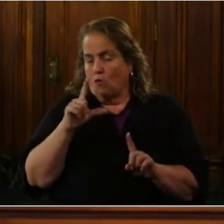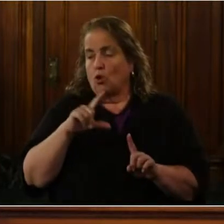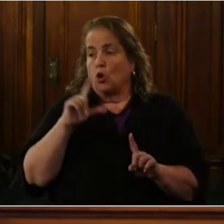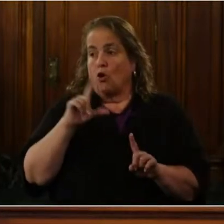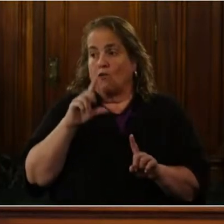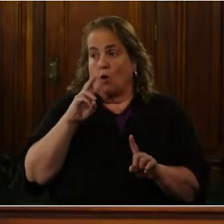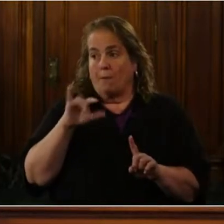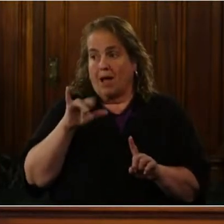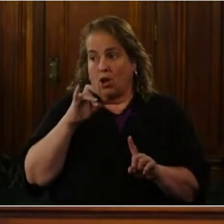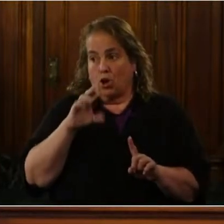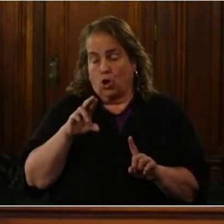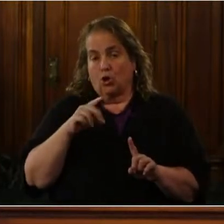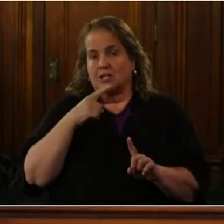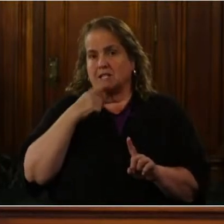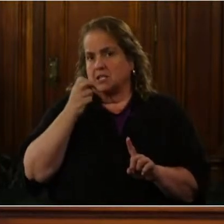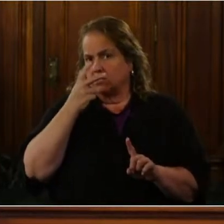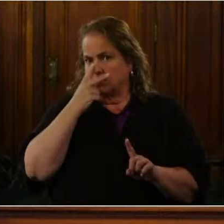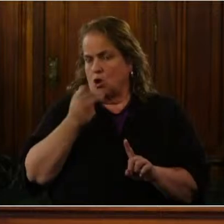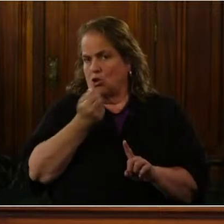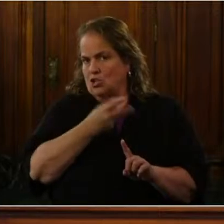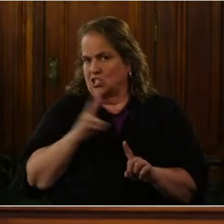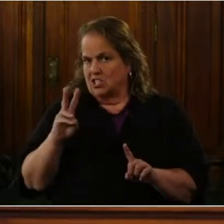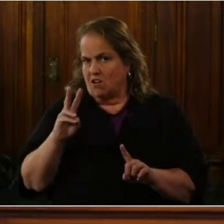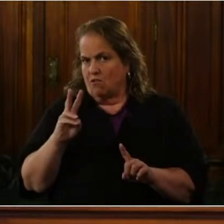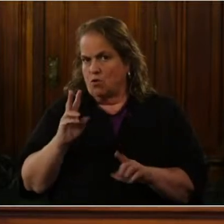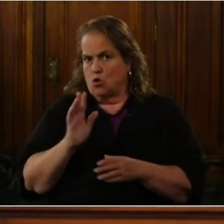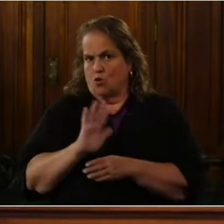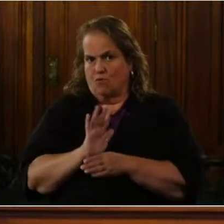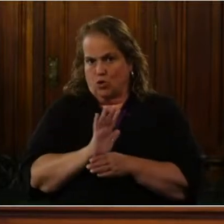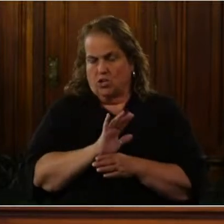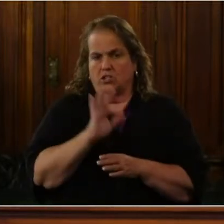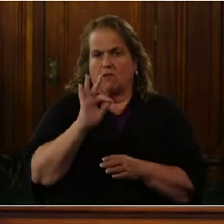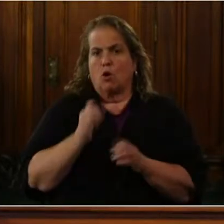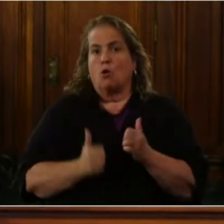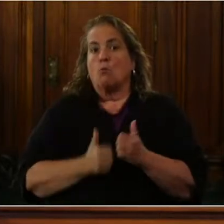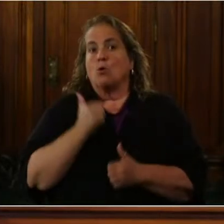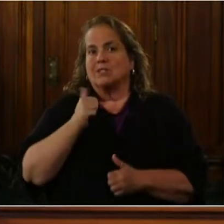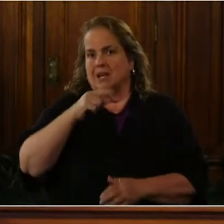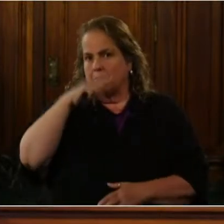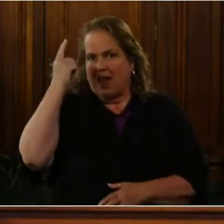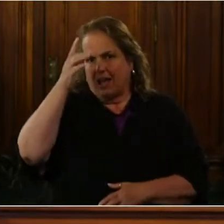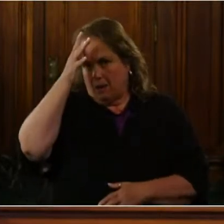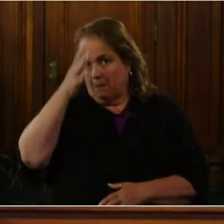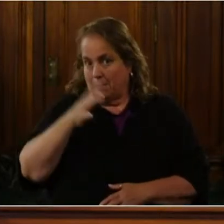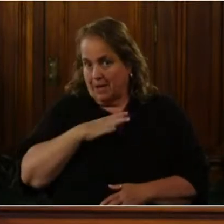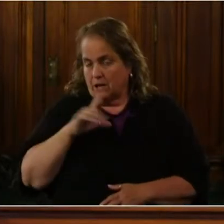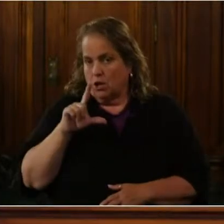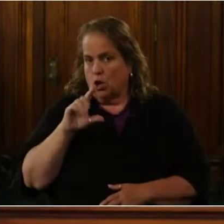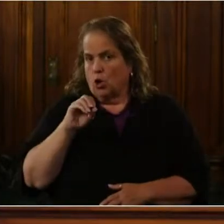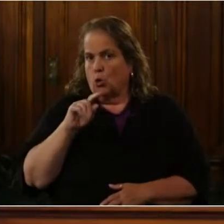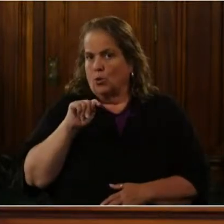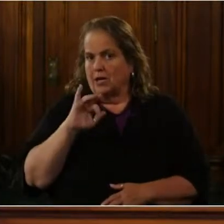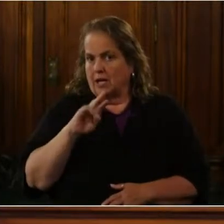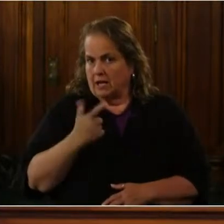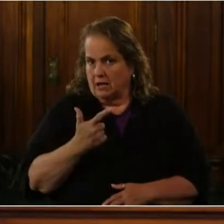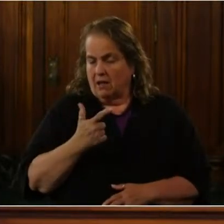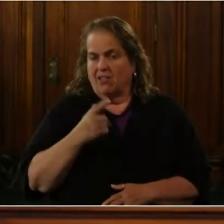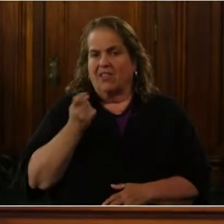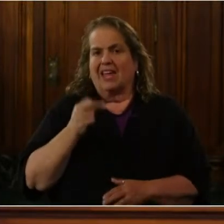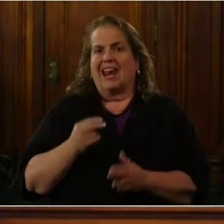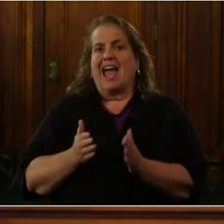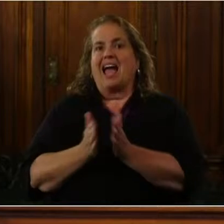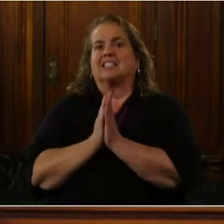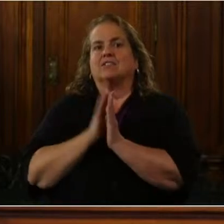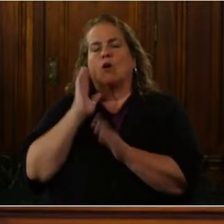put a compilation of footage of mostly black men looting, and then asked for the public's help.